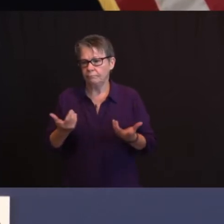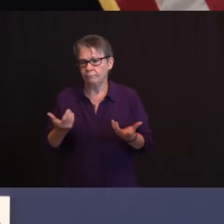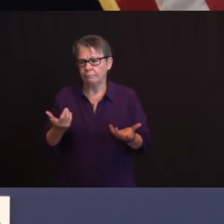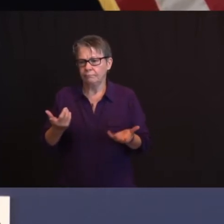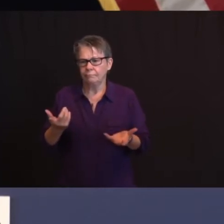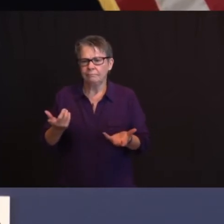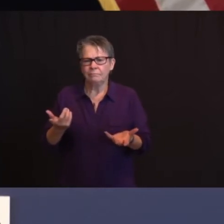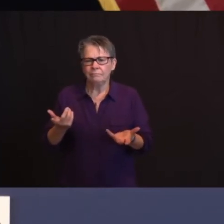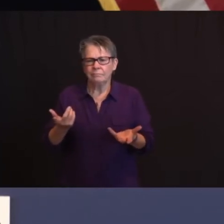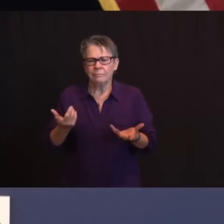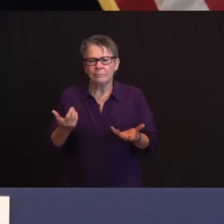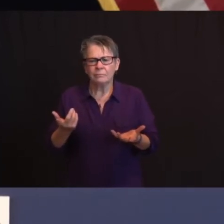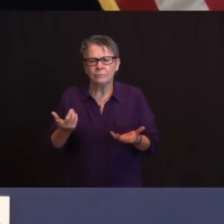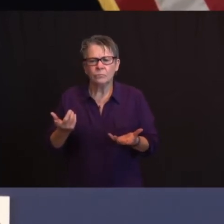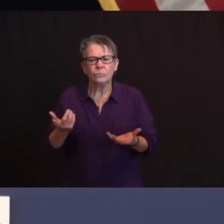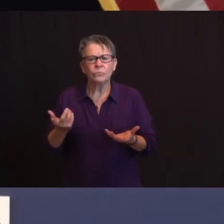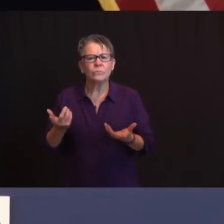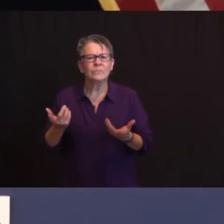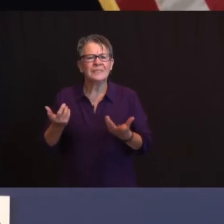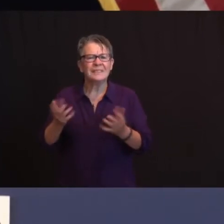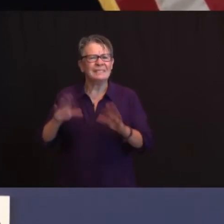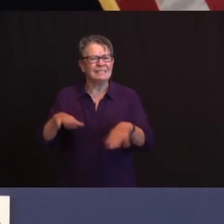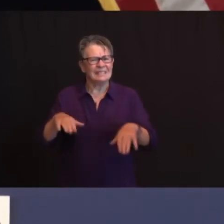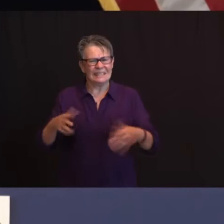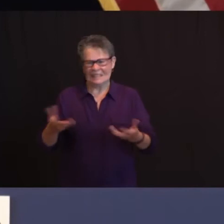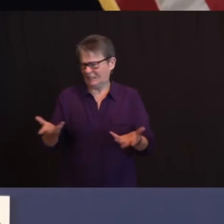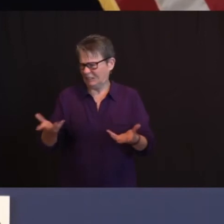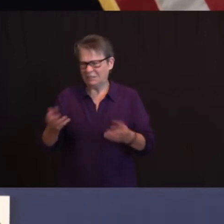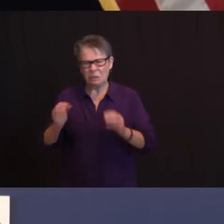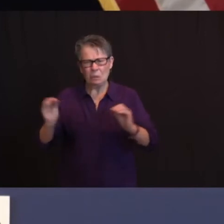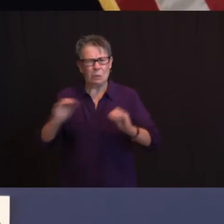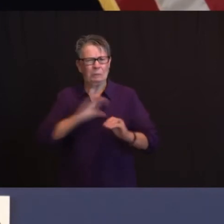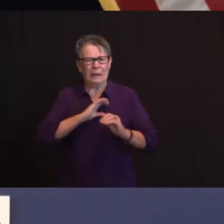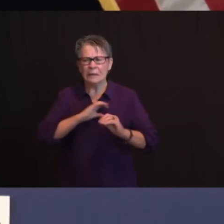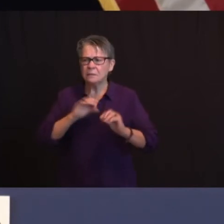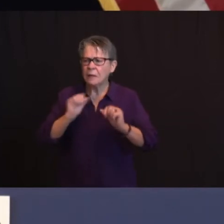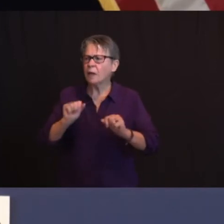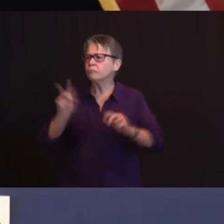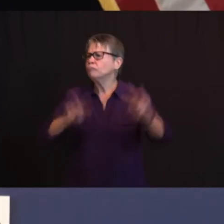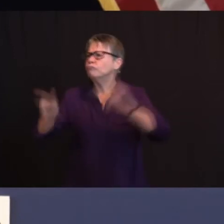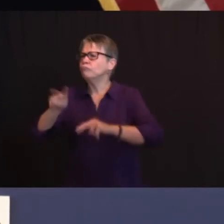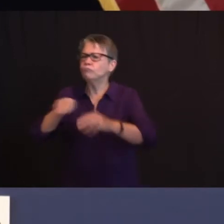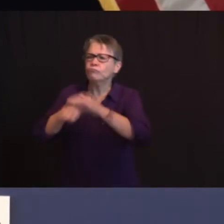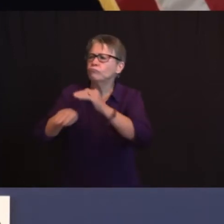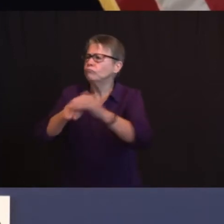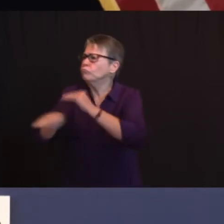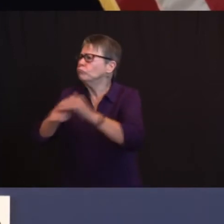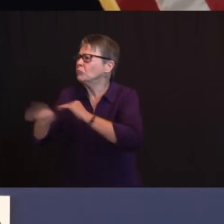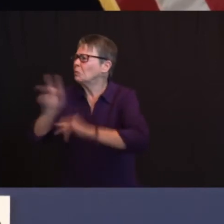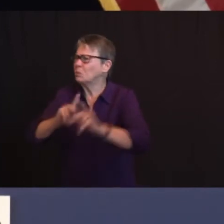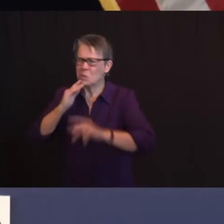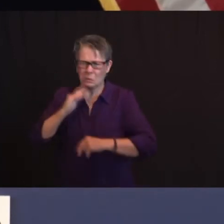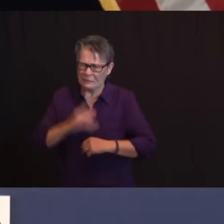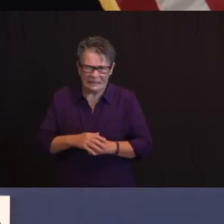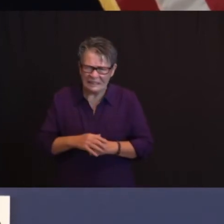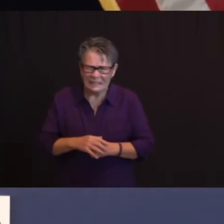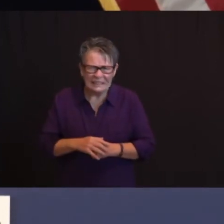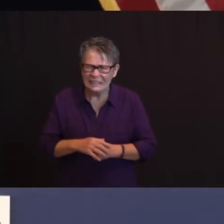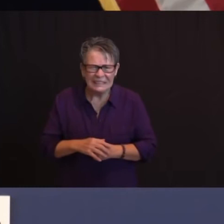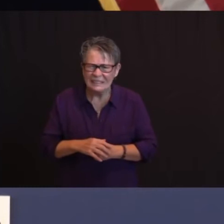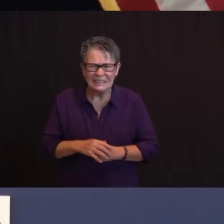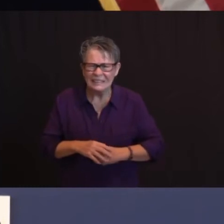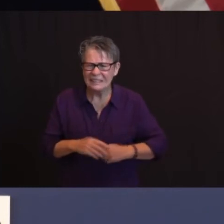on in their own communities. Pat, remind us, how many local communities does the state police serve as the local law enforcement? We